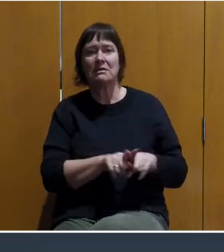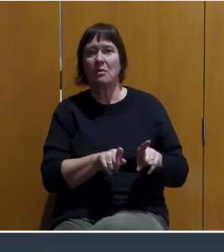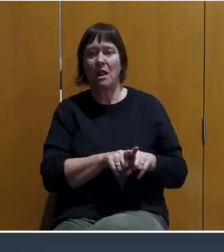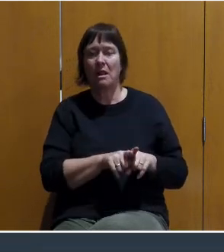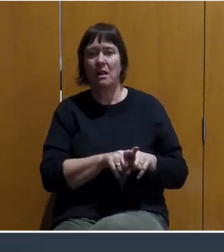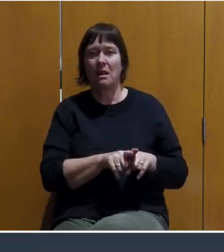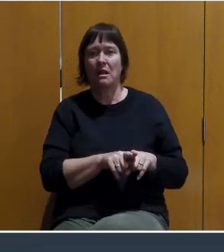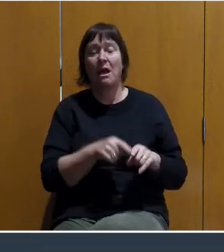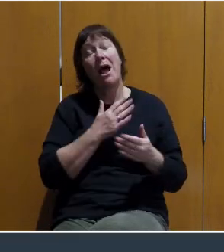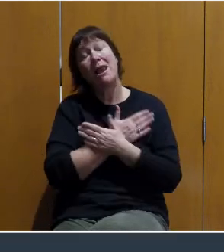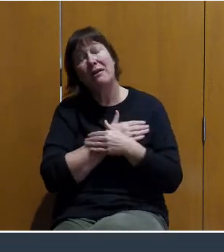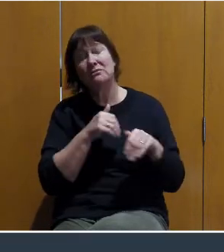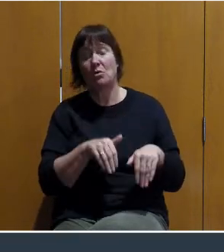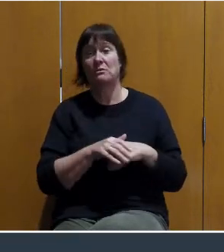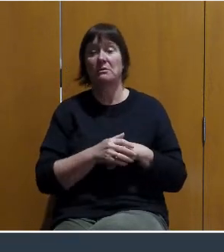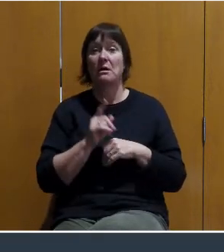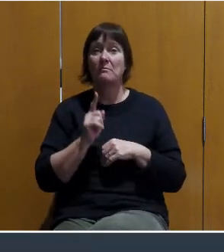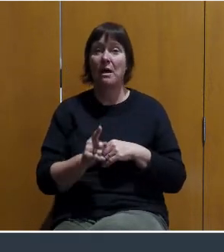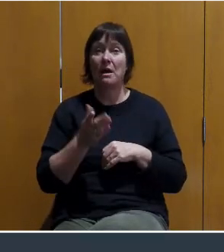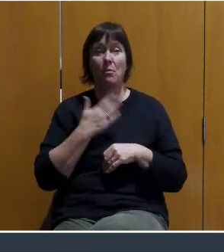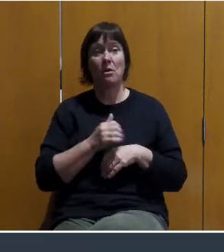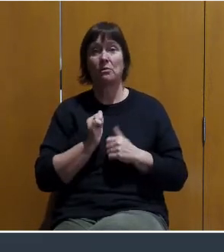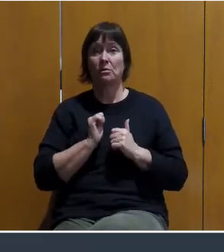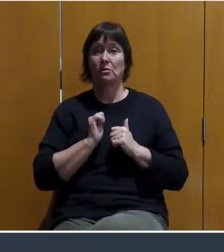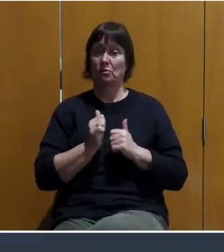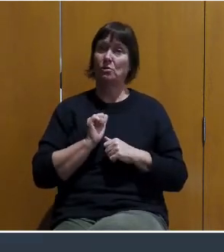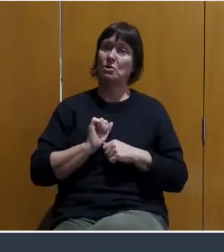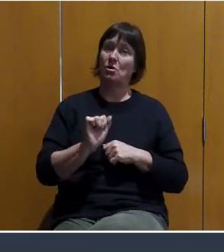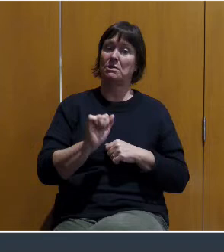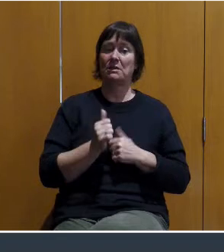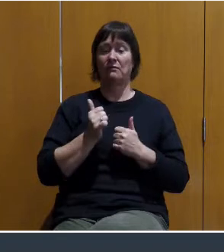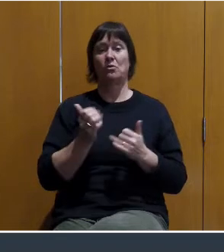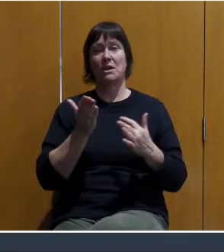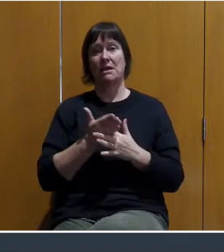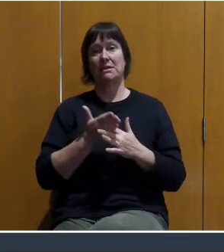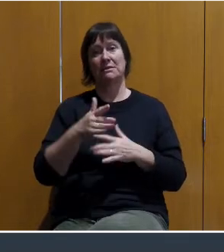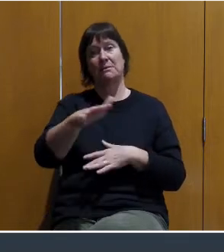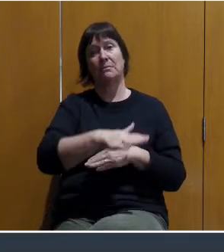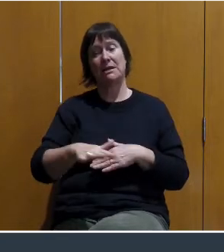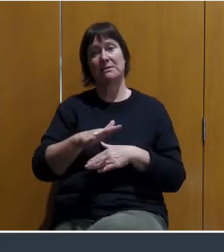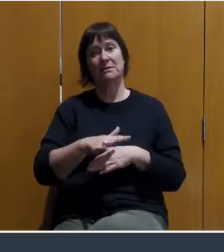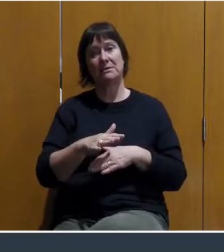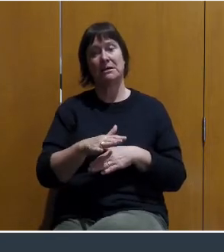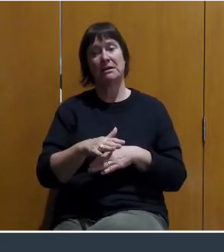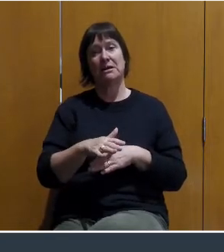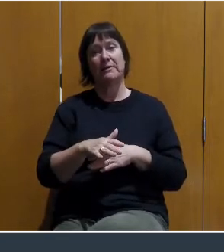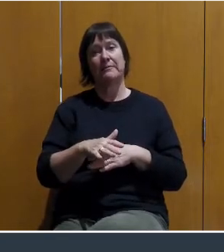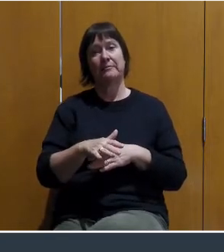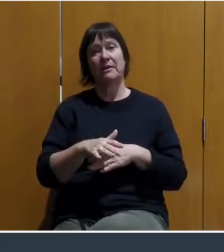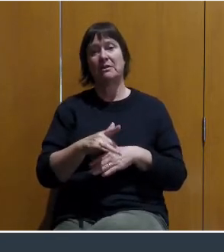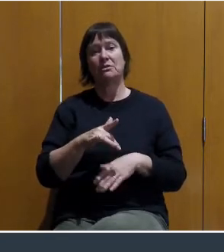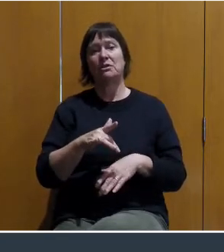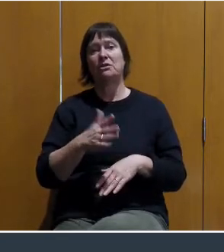So, as I said, I love dogs, but I want good owners to be able to have good access to places where they don't have to be